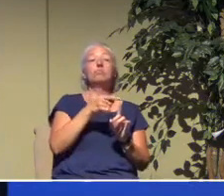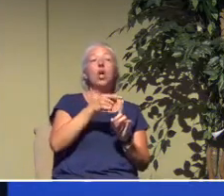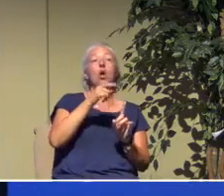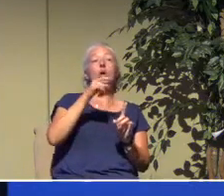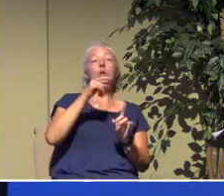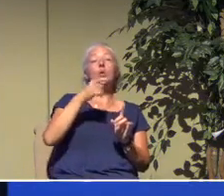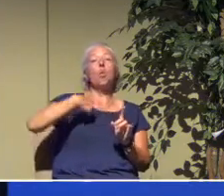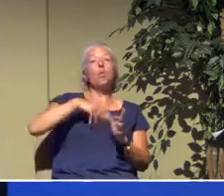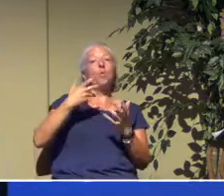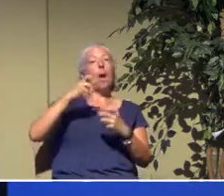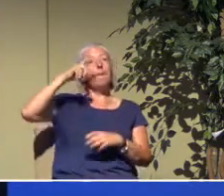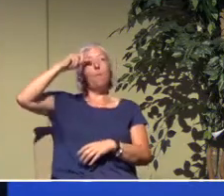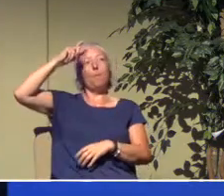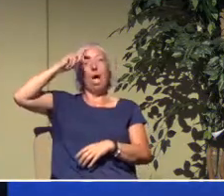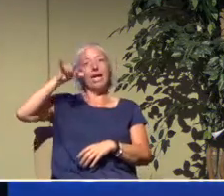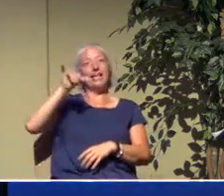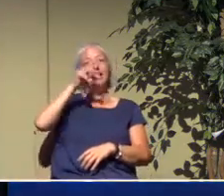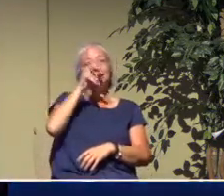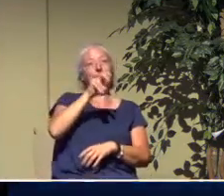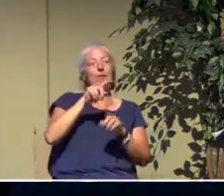dove. Thank you.